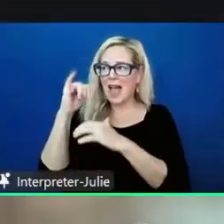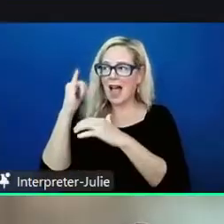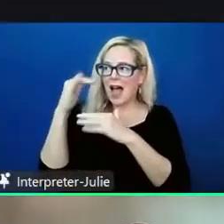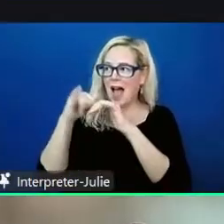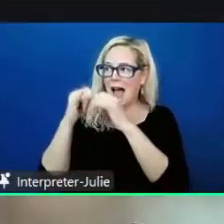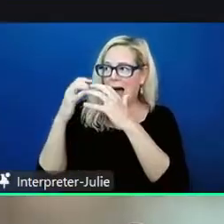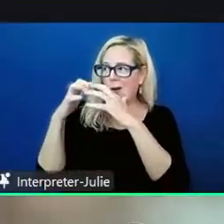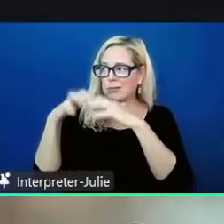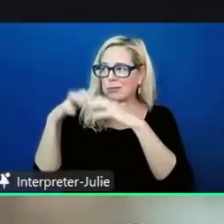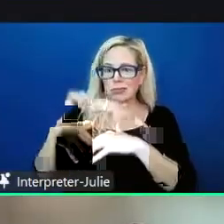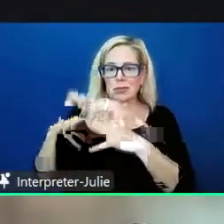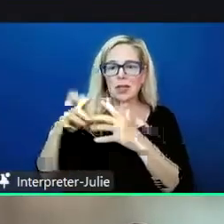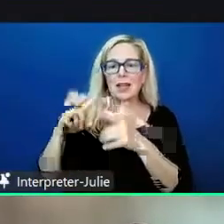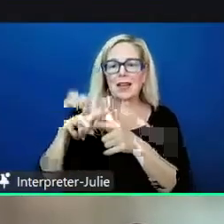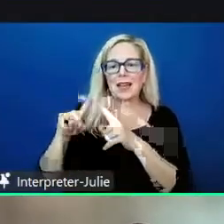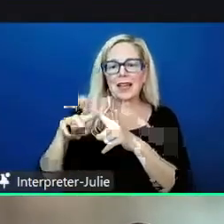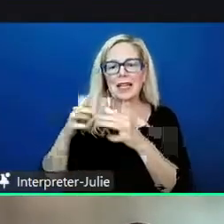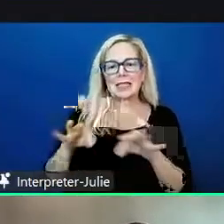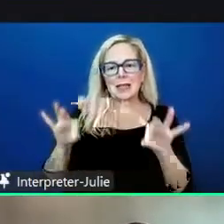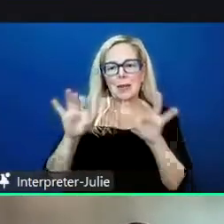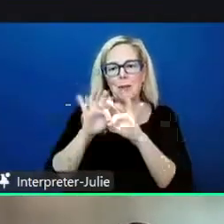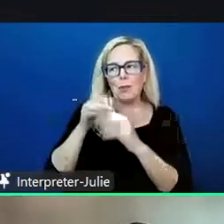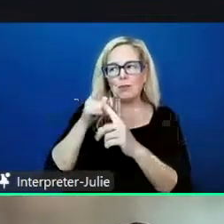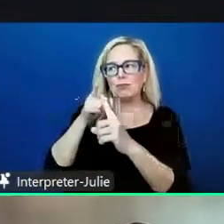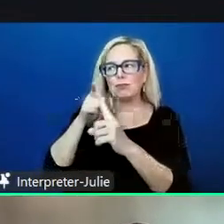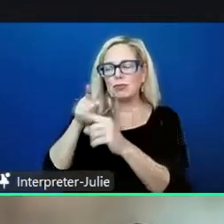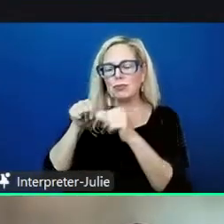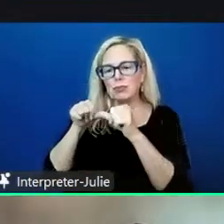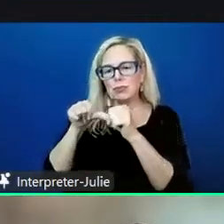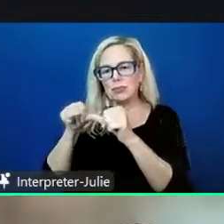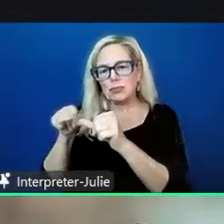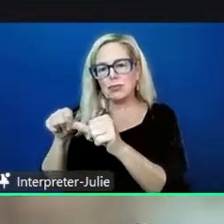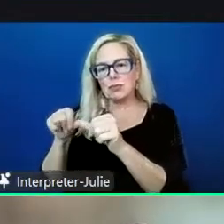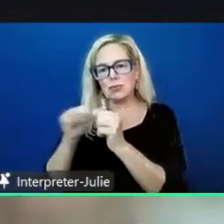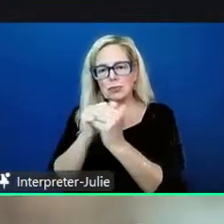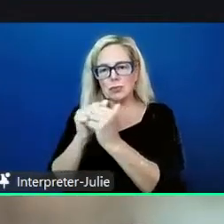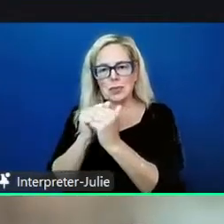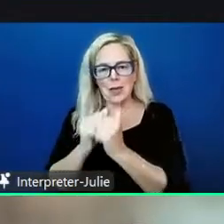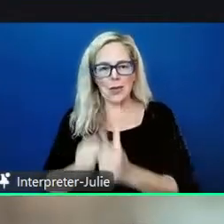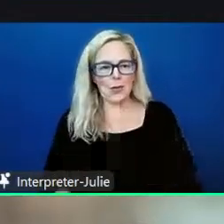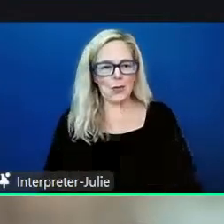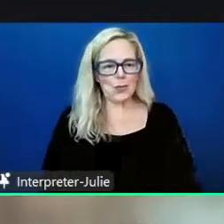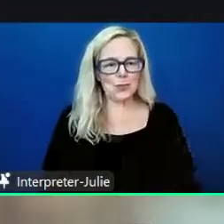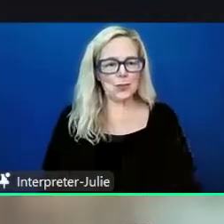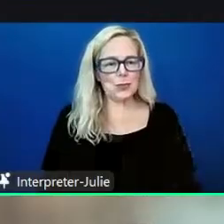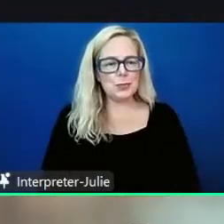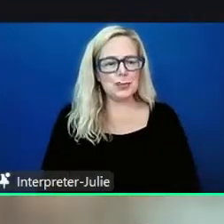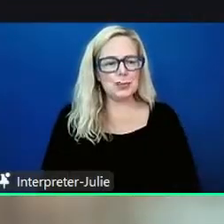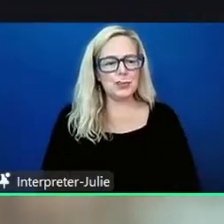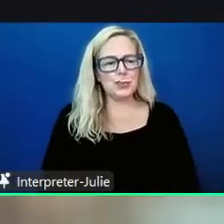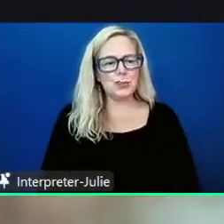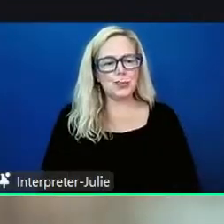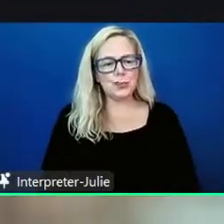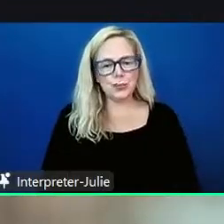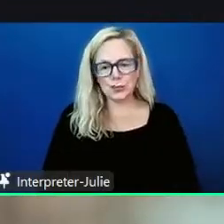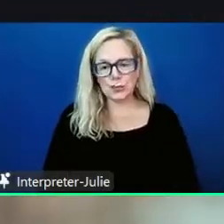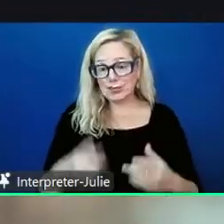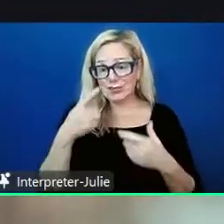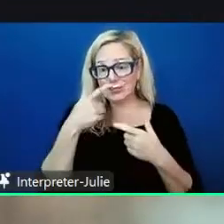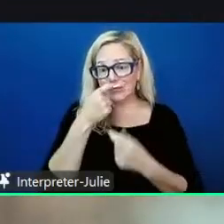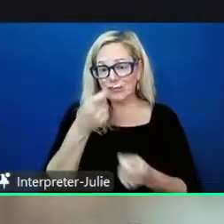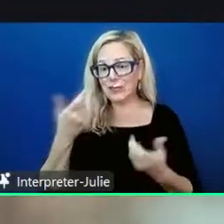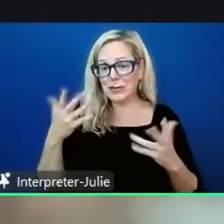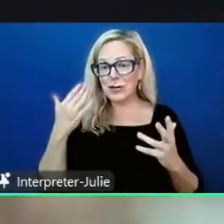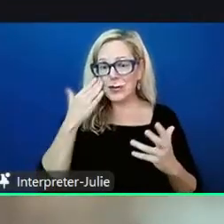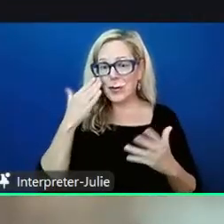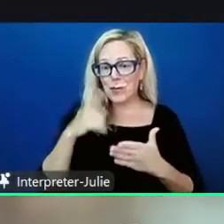both are very important to work forward towards. And the interesting thing is we already know what works. We